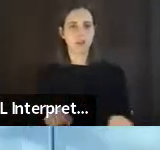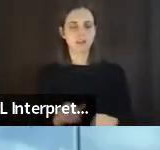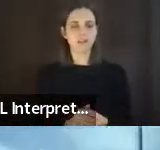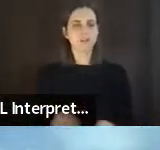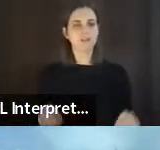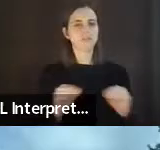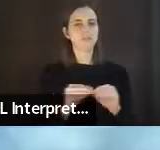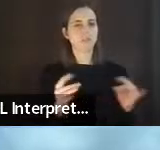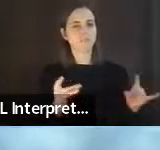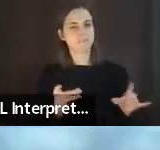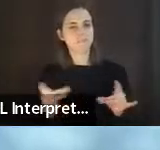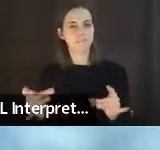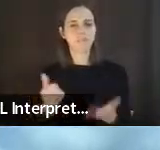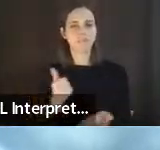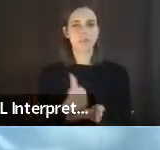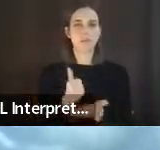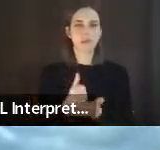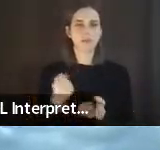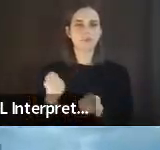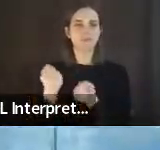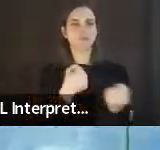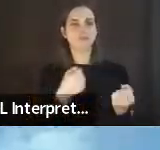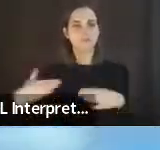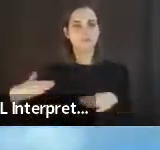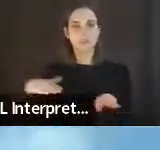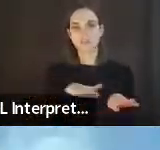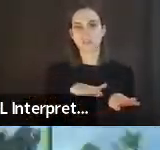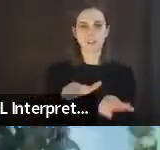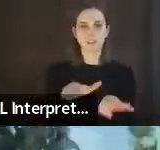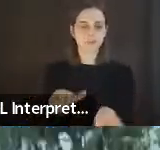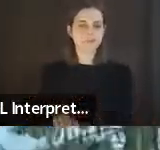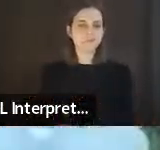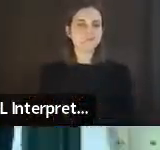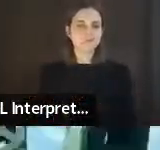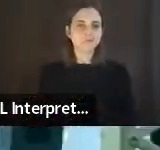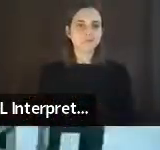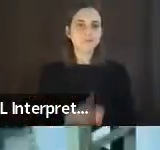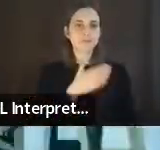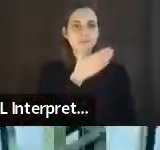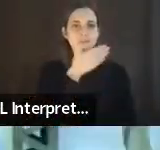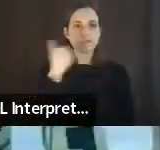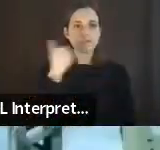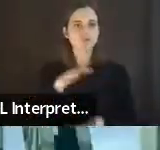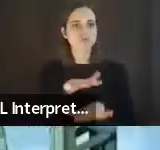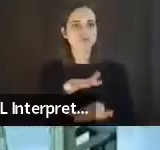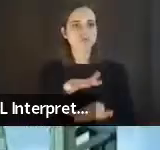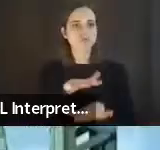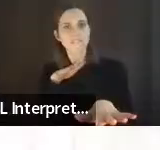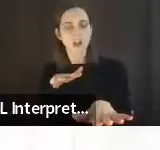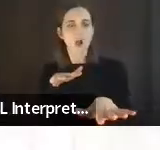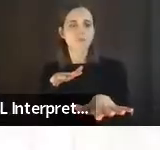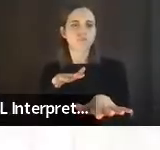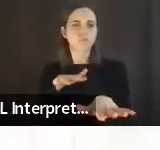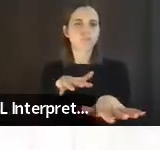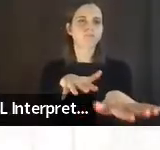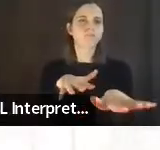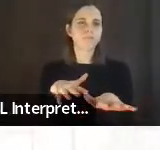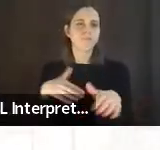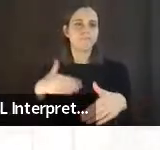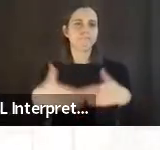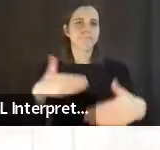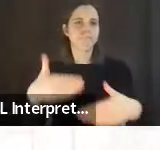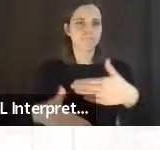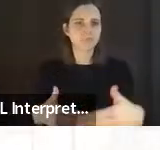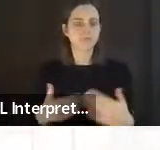through the corridor, improving safety, helping to relieve congestion with better traffic flow, and reducing emissions from idling vehicles. There are currently 7